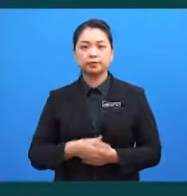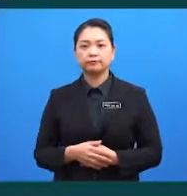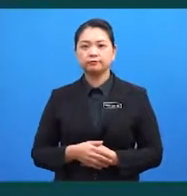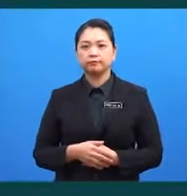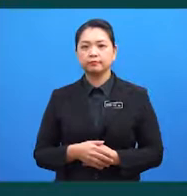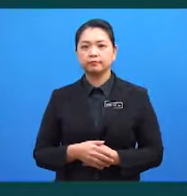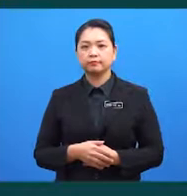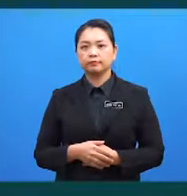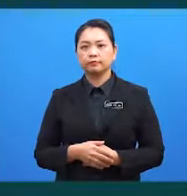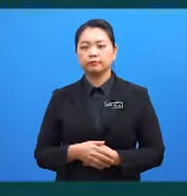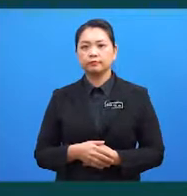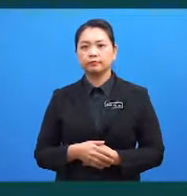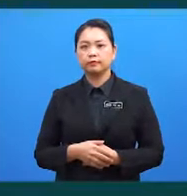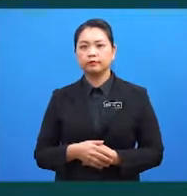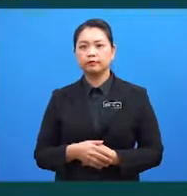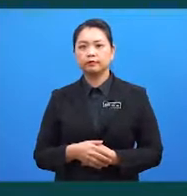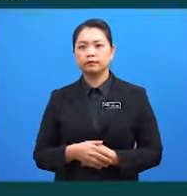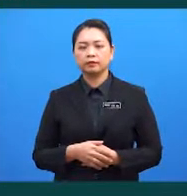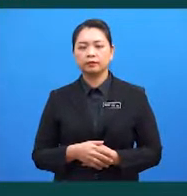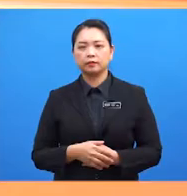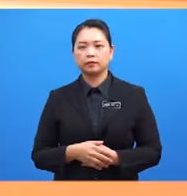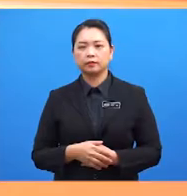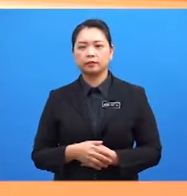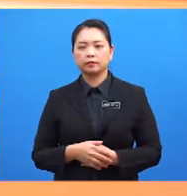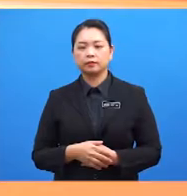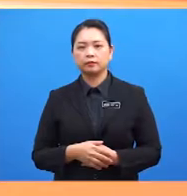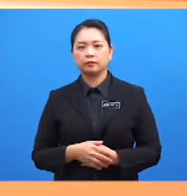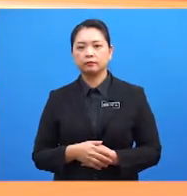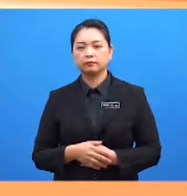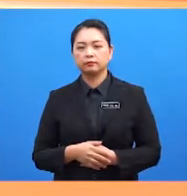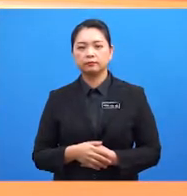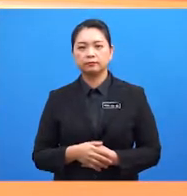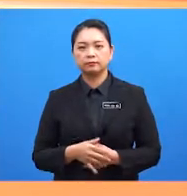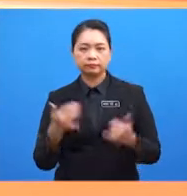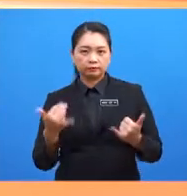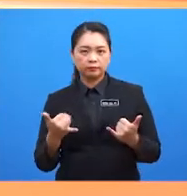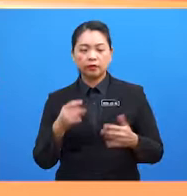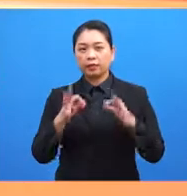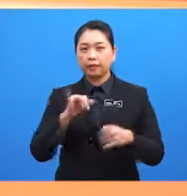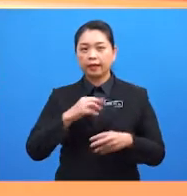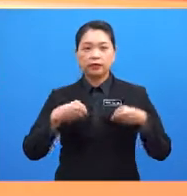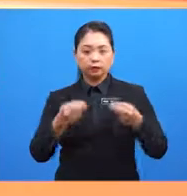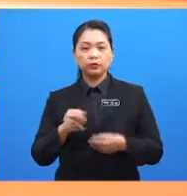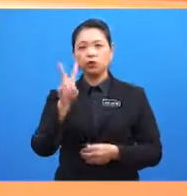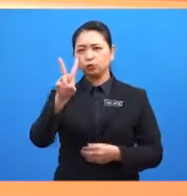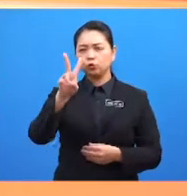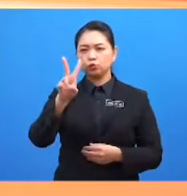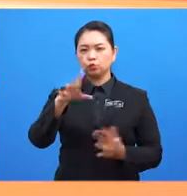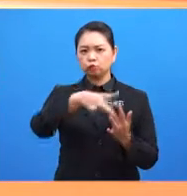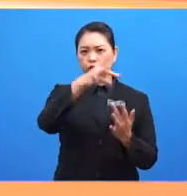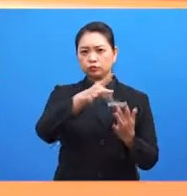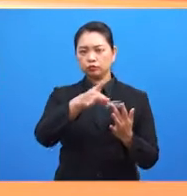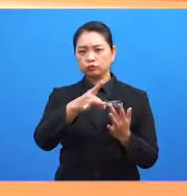I wasn't looking or I didn't notice. Alright, okay, now, if I give you 2 choices